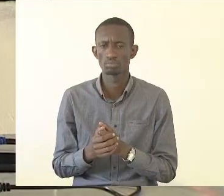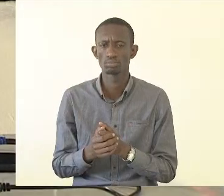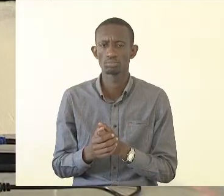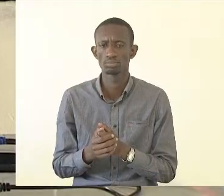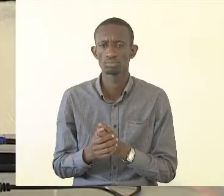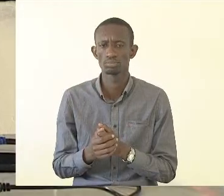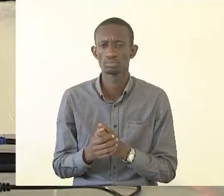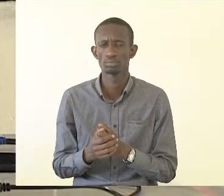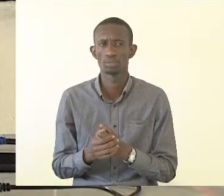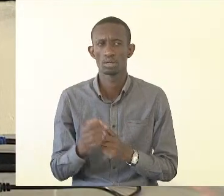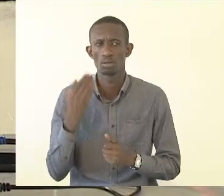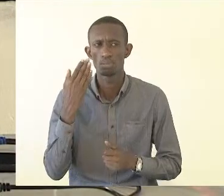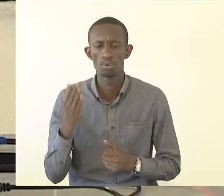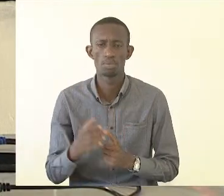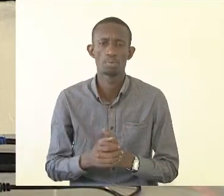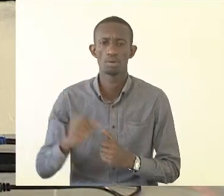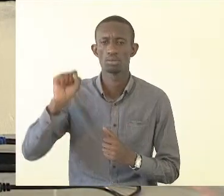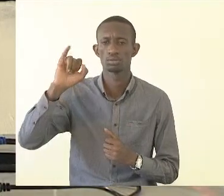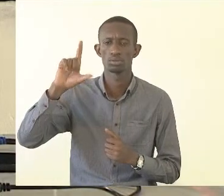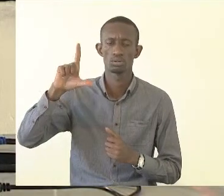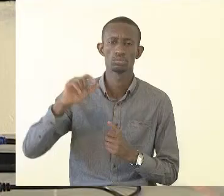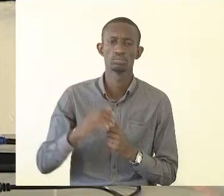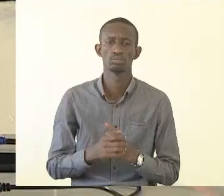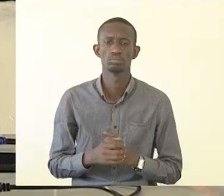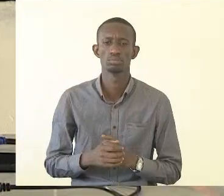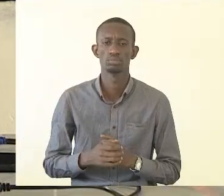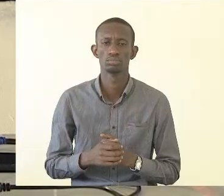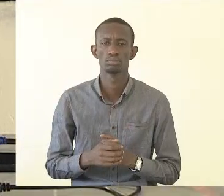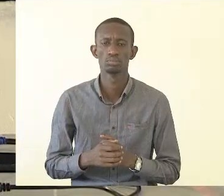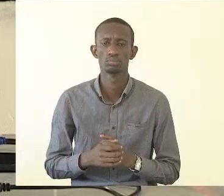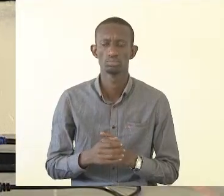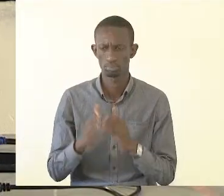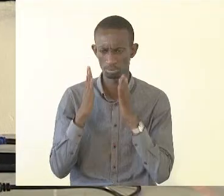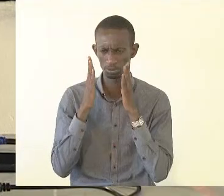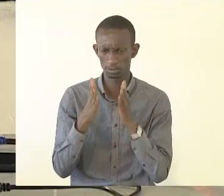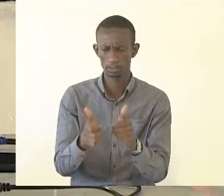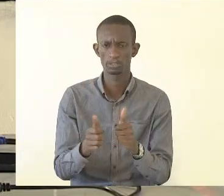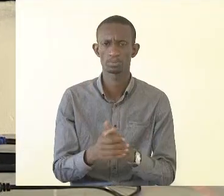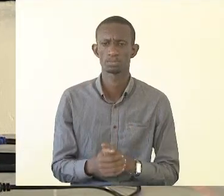is concentrated nitric acid. Concentrated nitric acid.